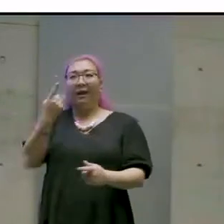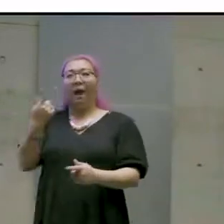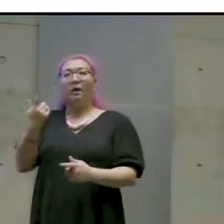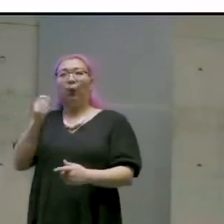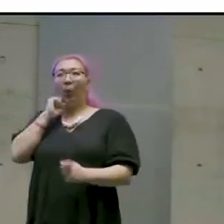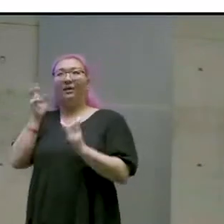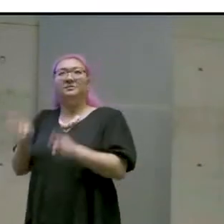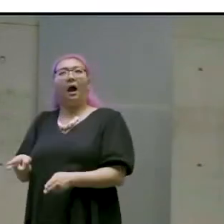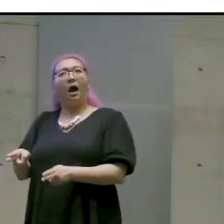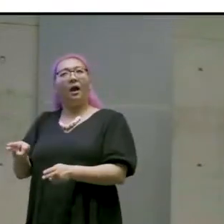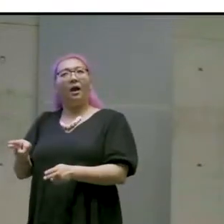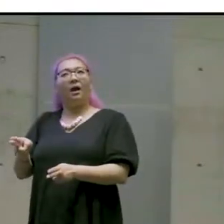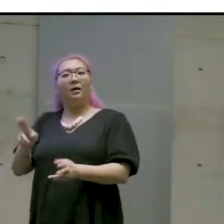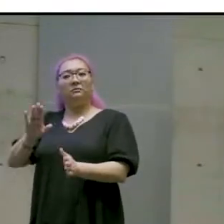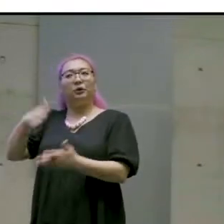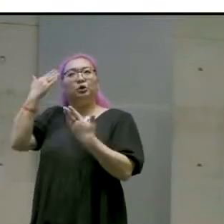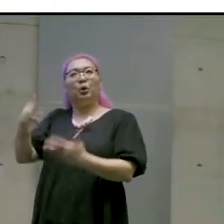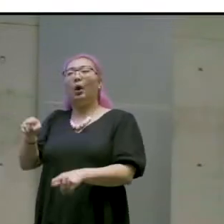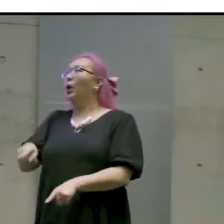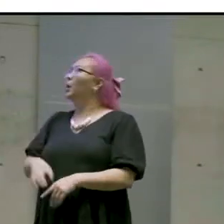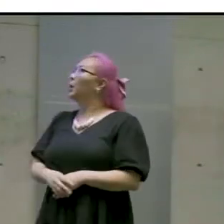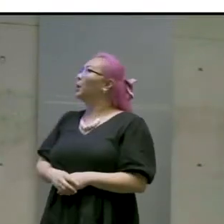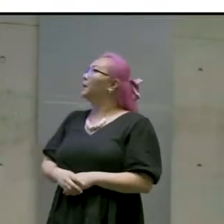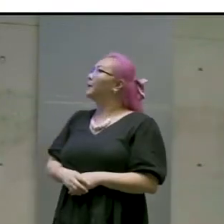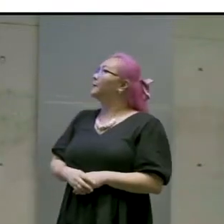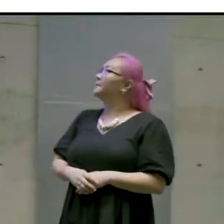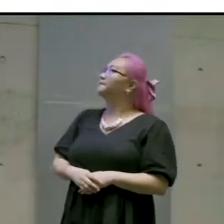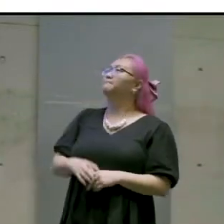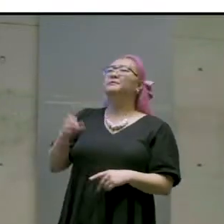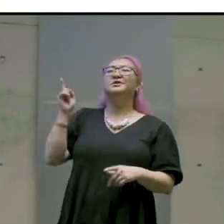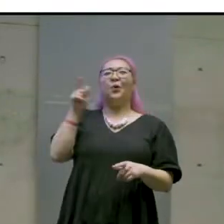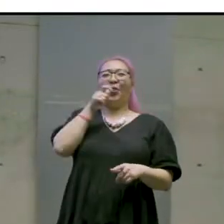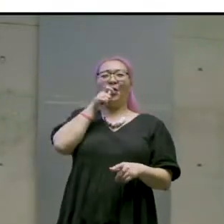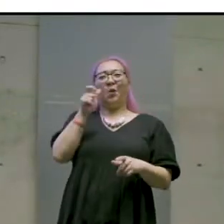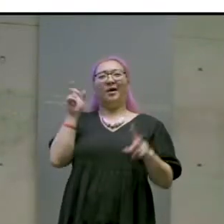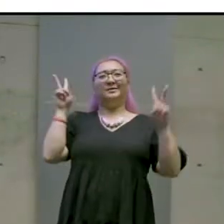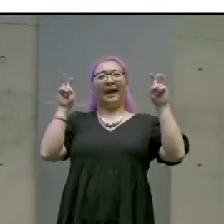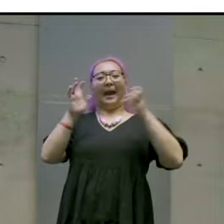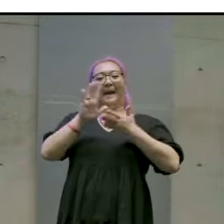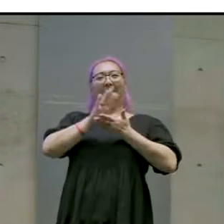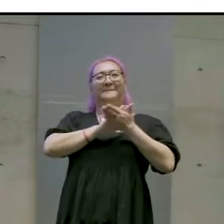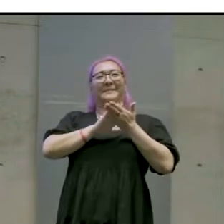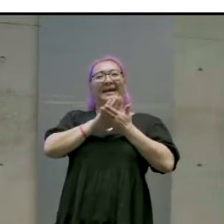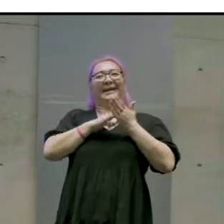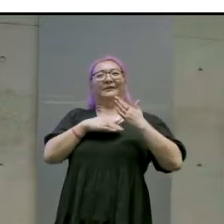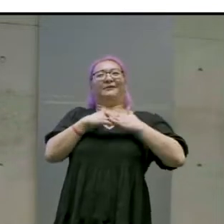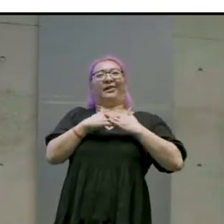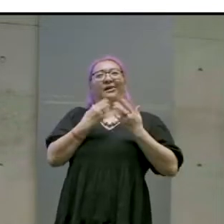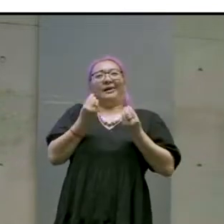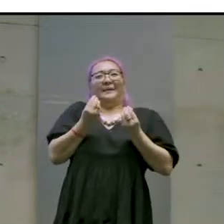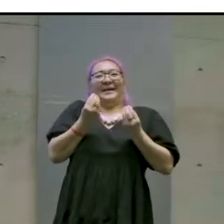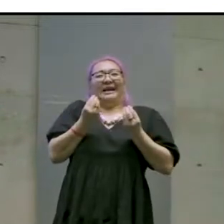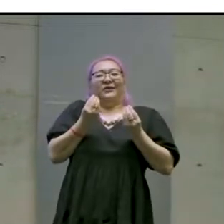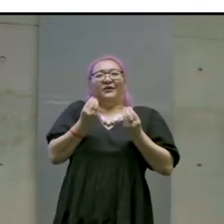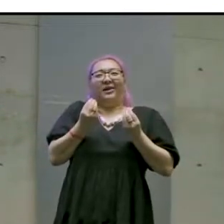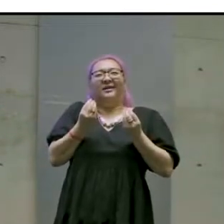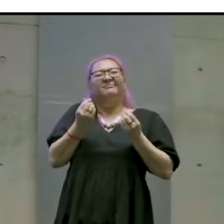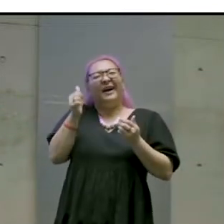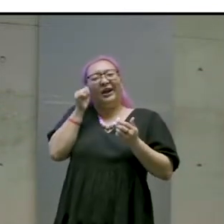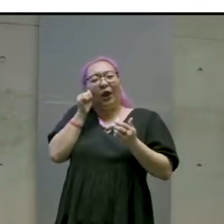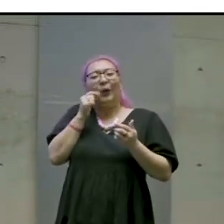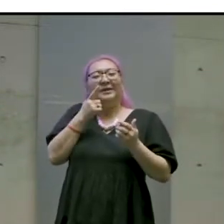choice meaningful. And I know the word meaningful is highly controversial in games, and there are many definitions. I'm just going to add to the trouble.